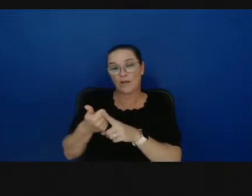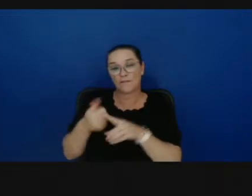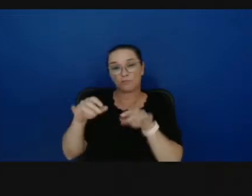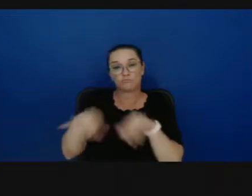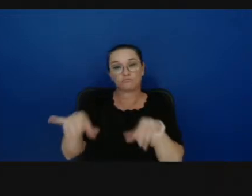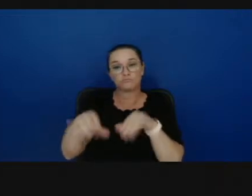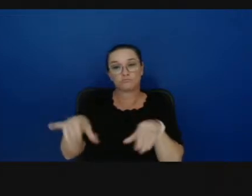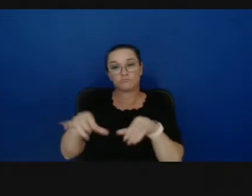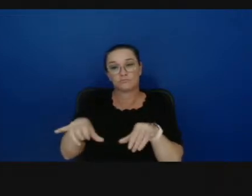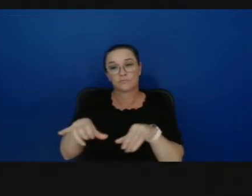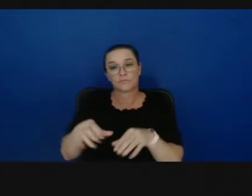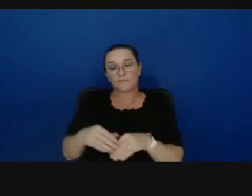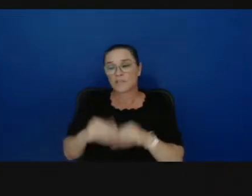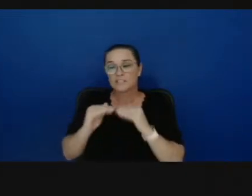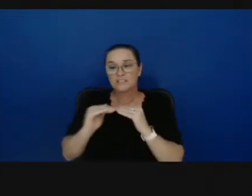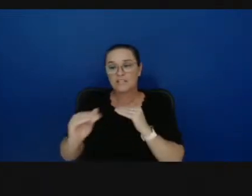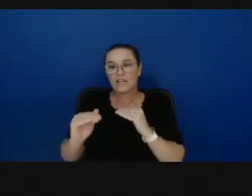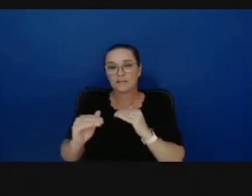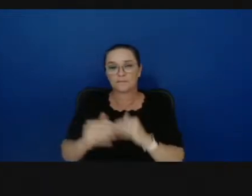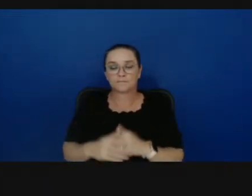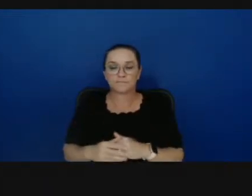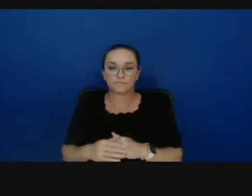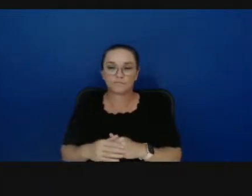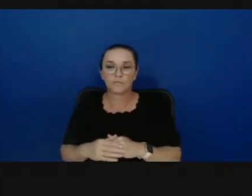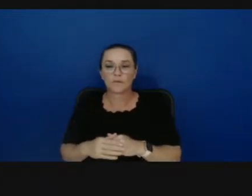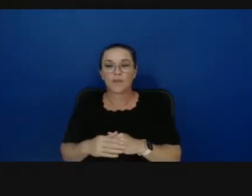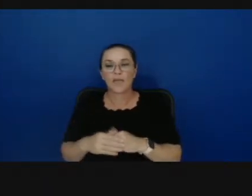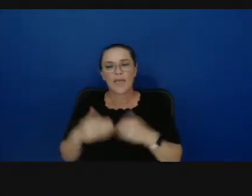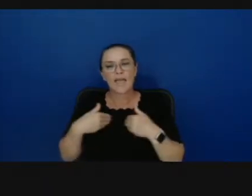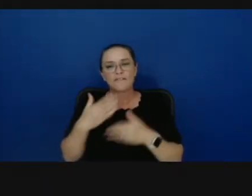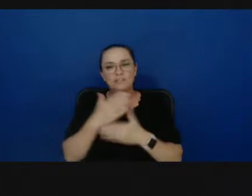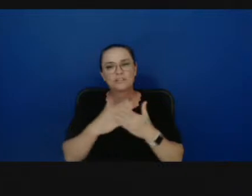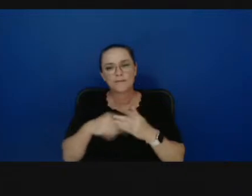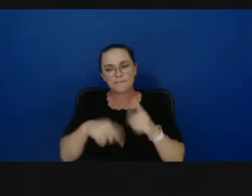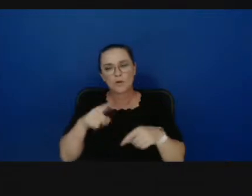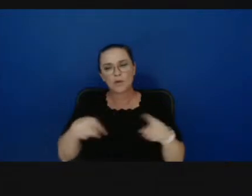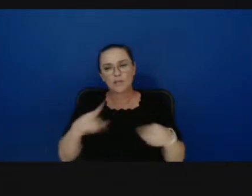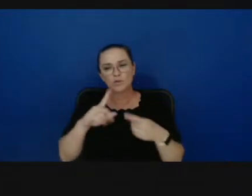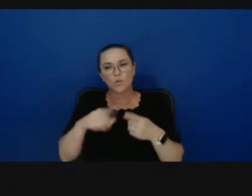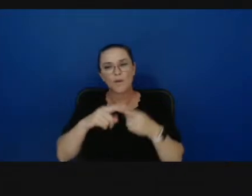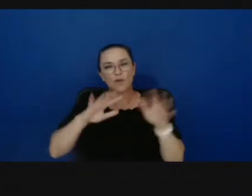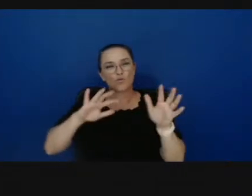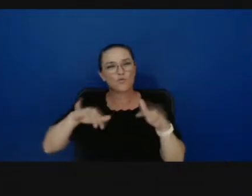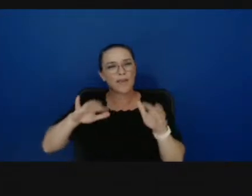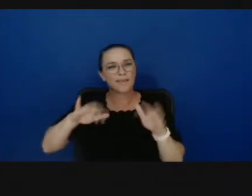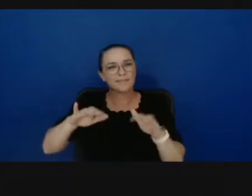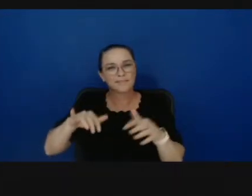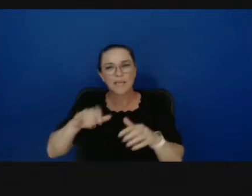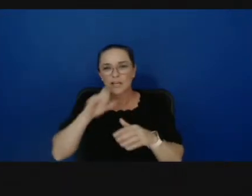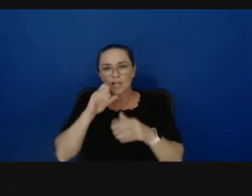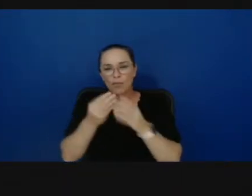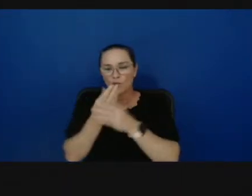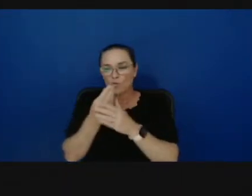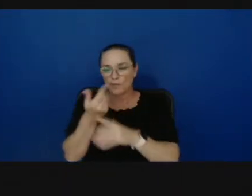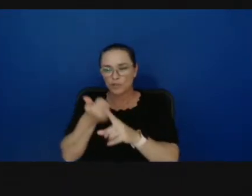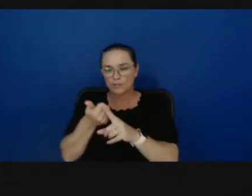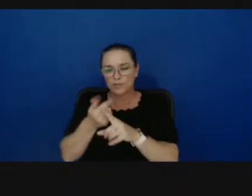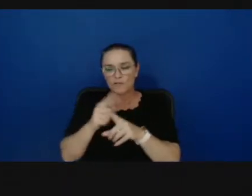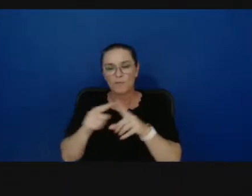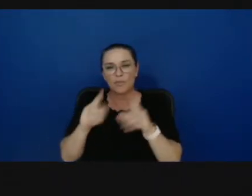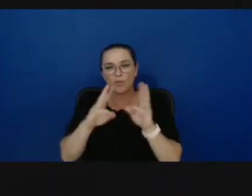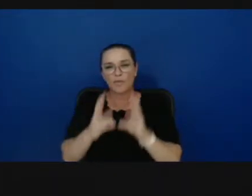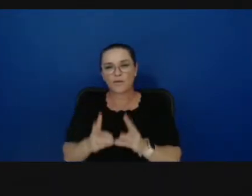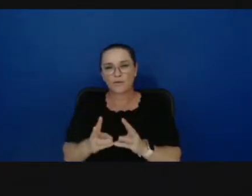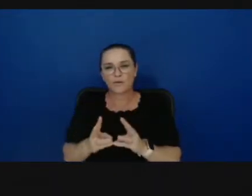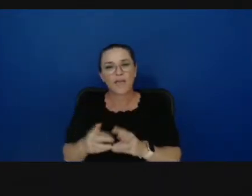erupting in a steady state. There is some variation though when it rains, and not in the eruption itself, but more in the weather. This